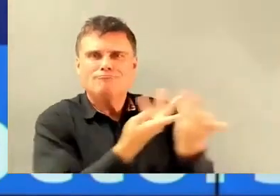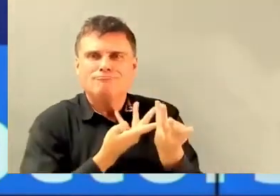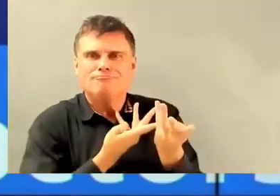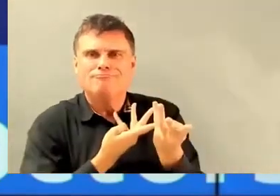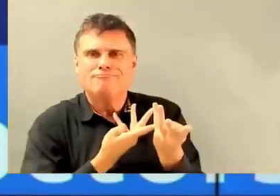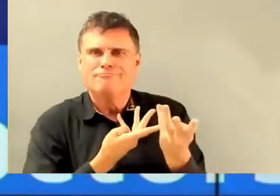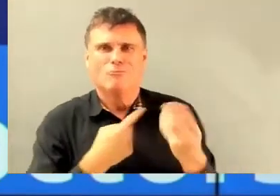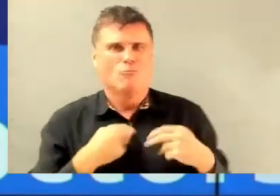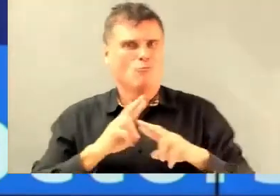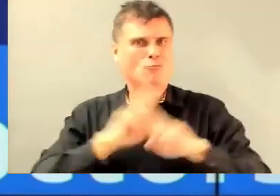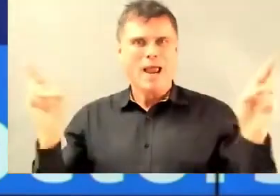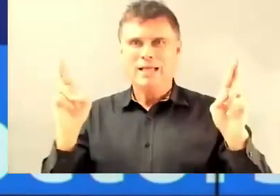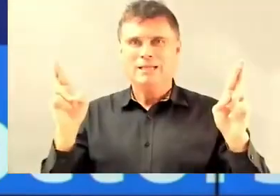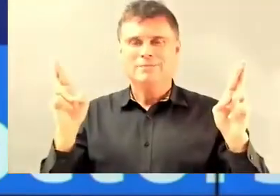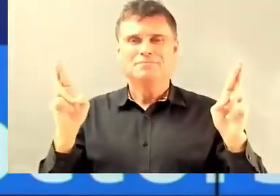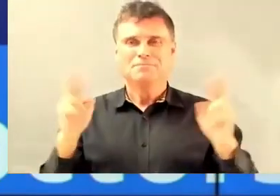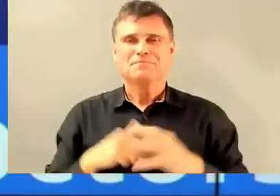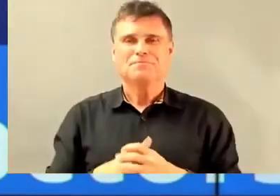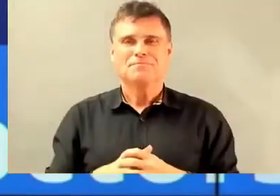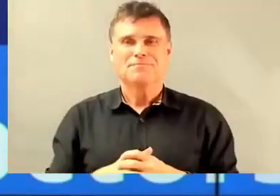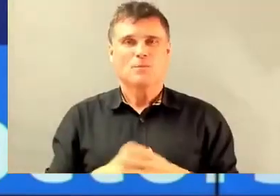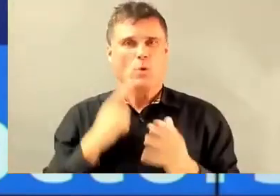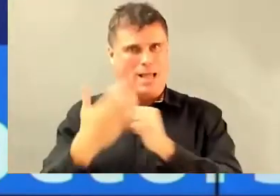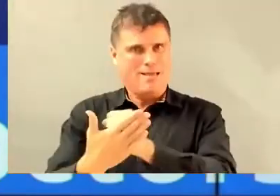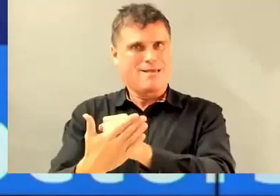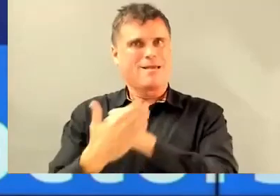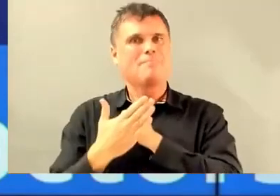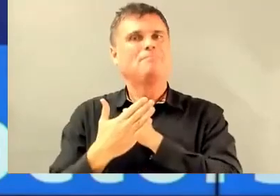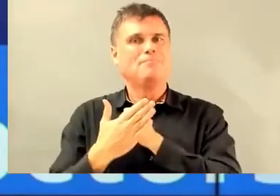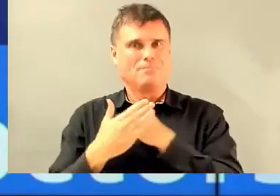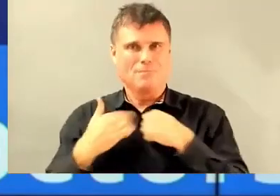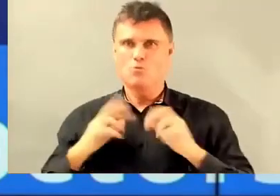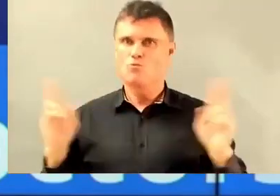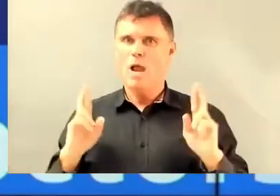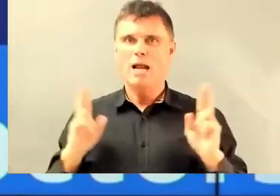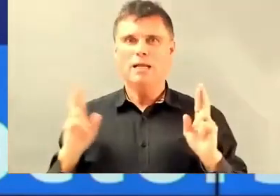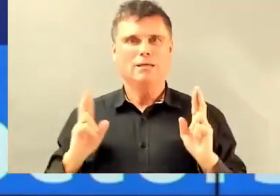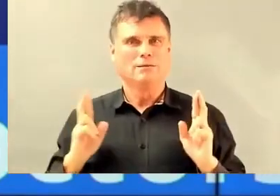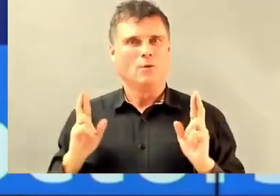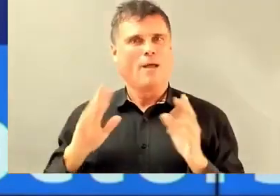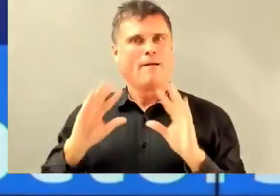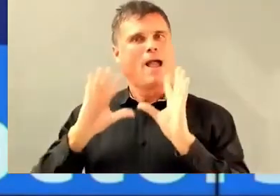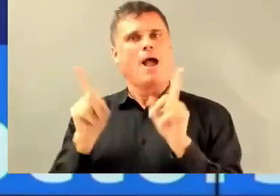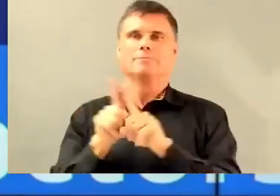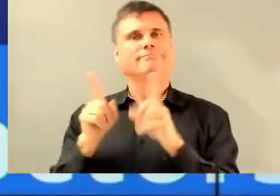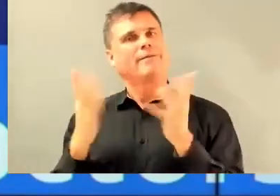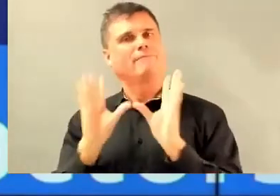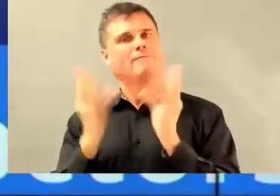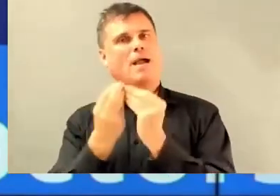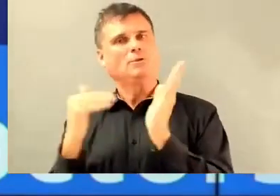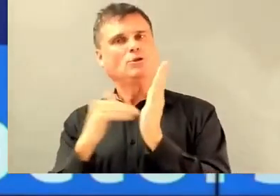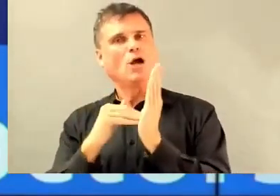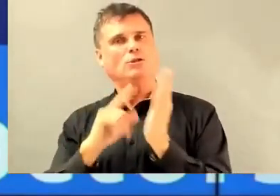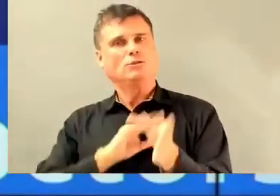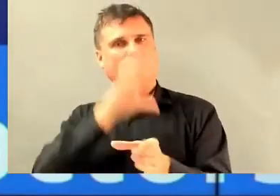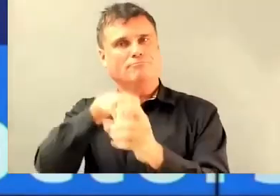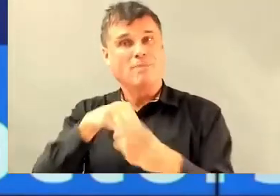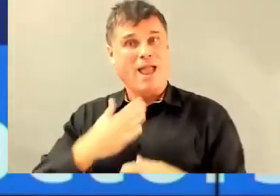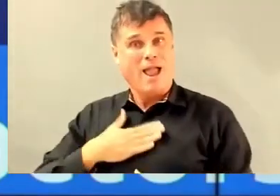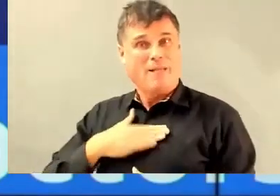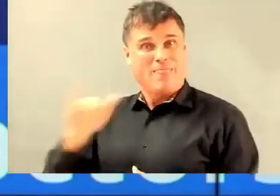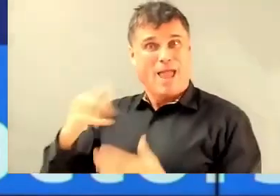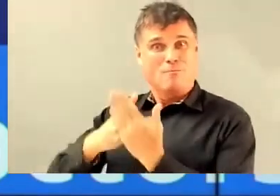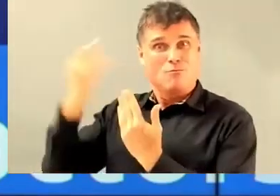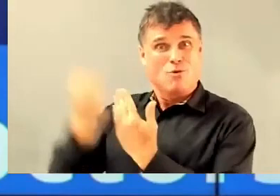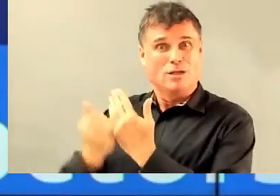in British Columbia, and I'm very glad to hear its expansion so that more doctors can live and build their career in BC, like